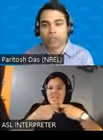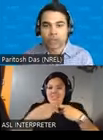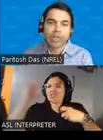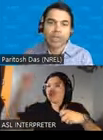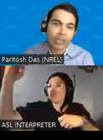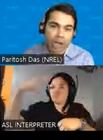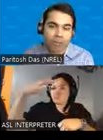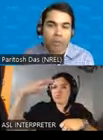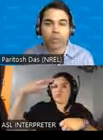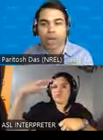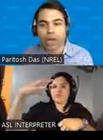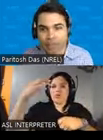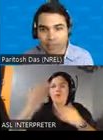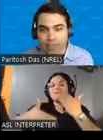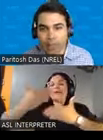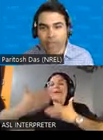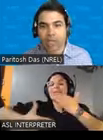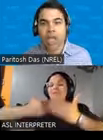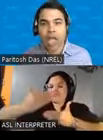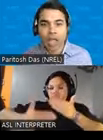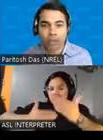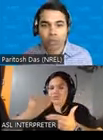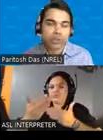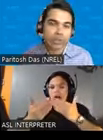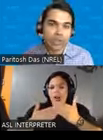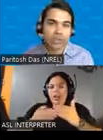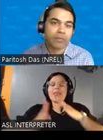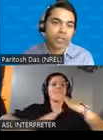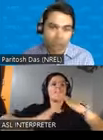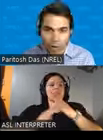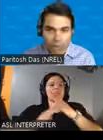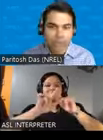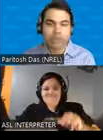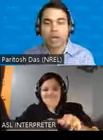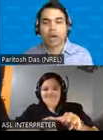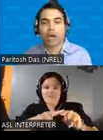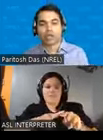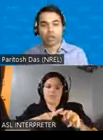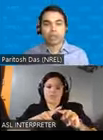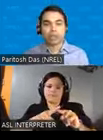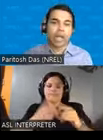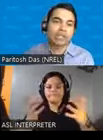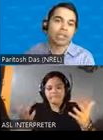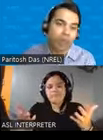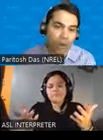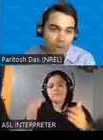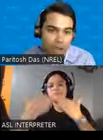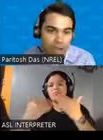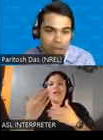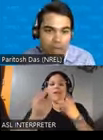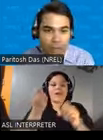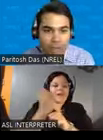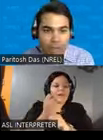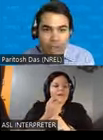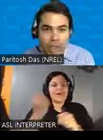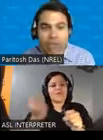be eventually added up to our baseline demand, and we would see the effects of all these technologies as an overall